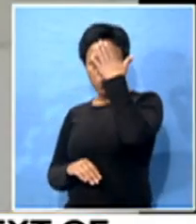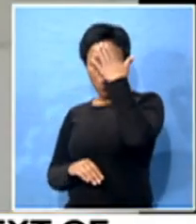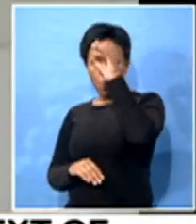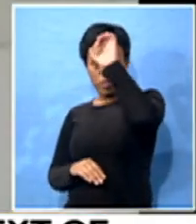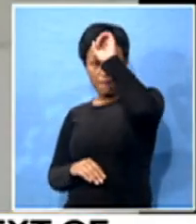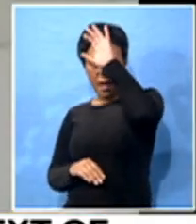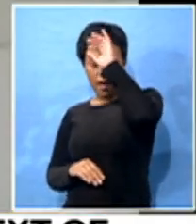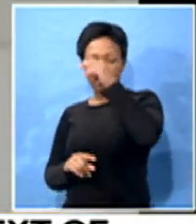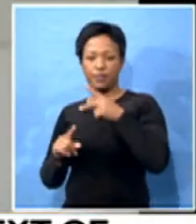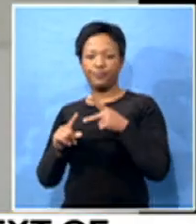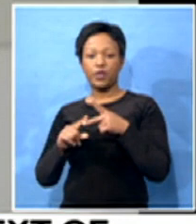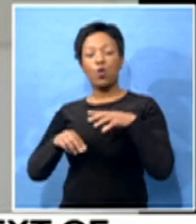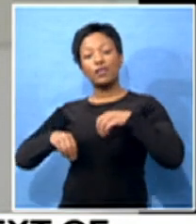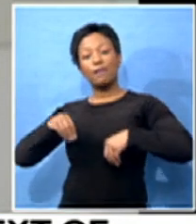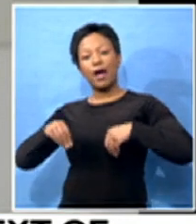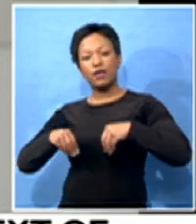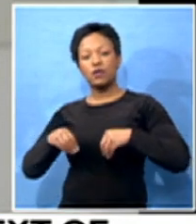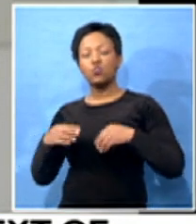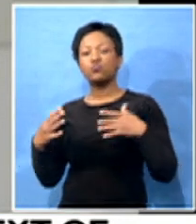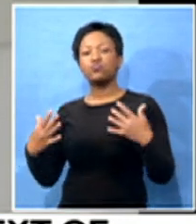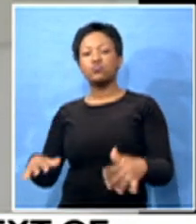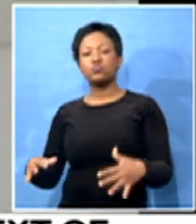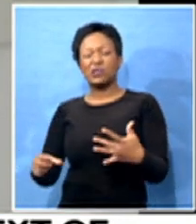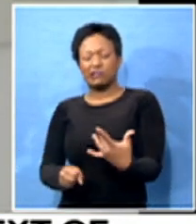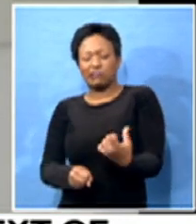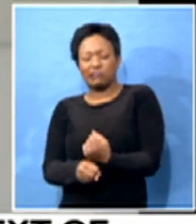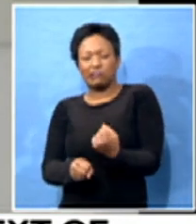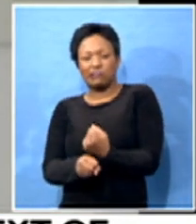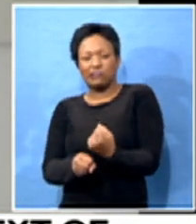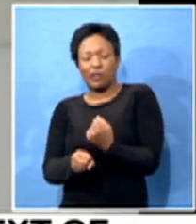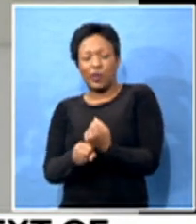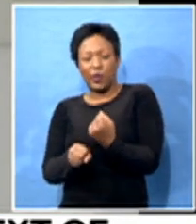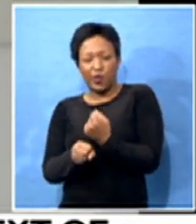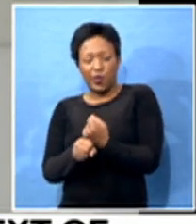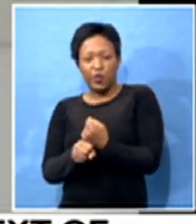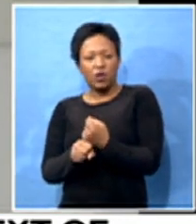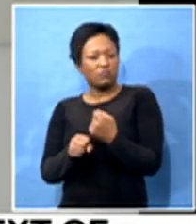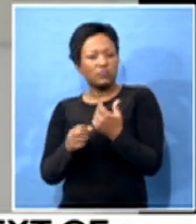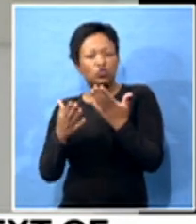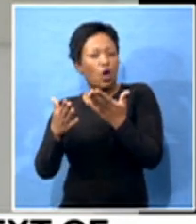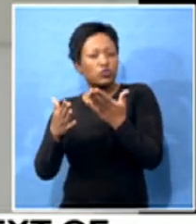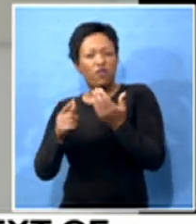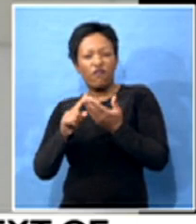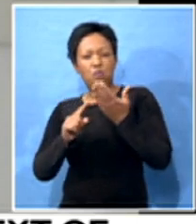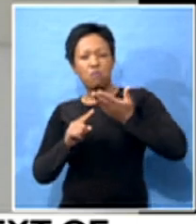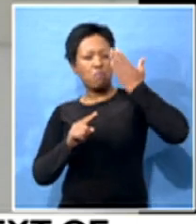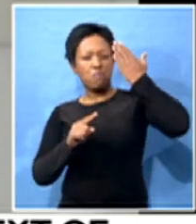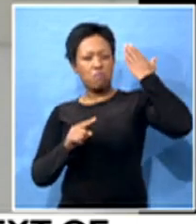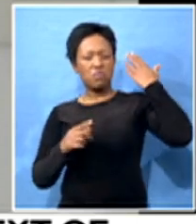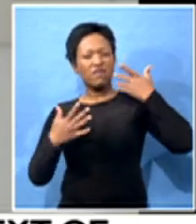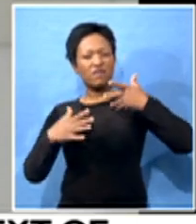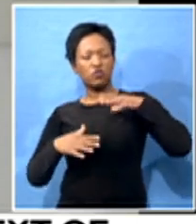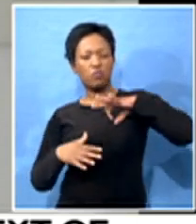labor-intensive employment. So mines historically has profited